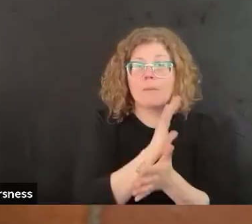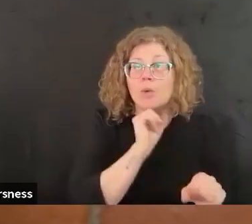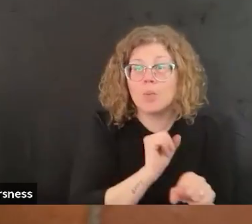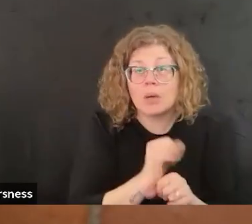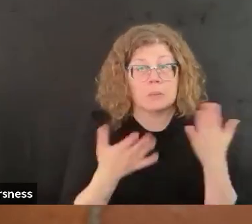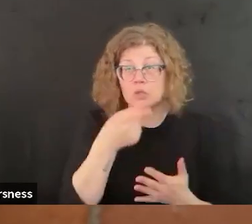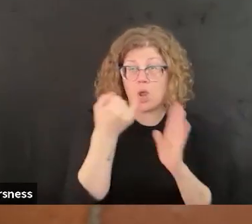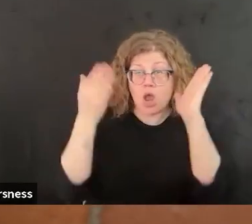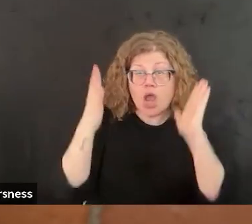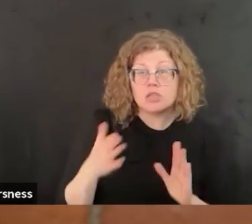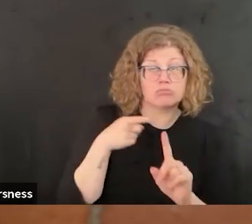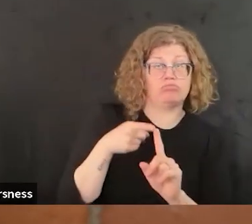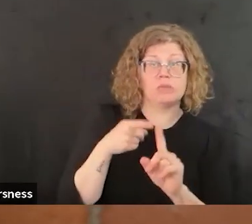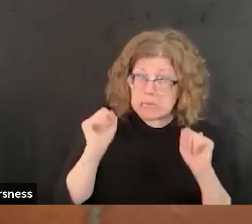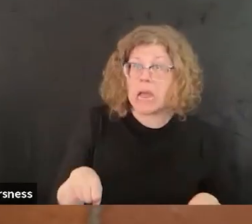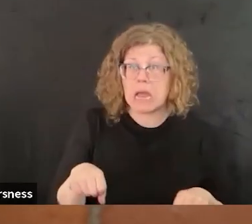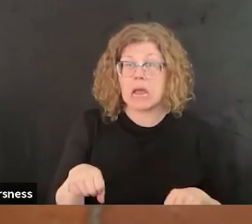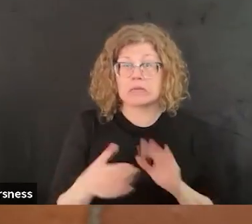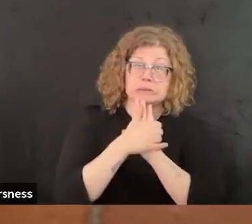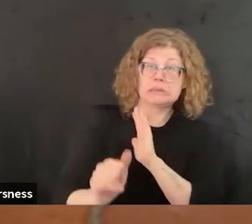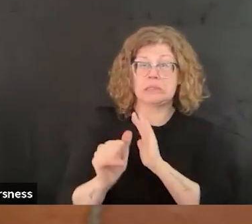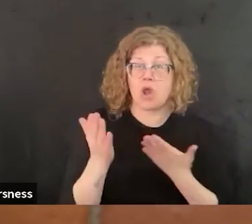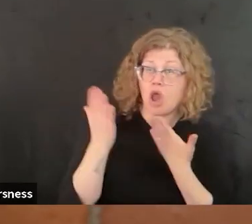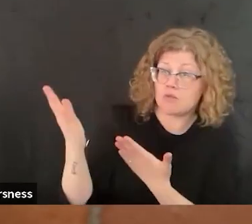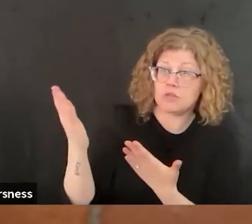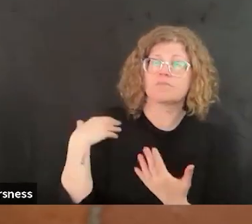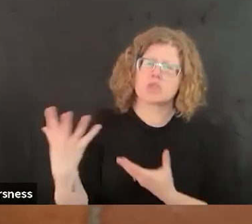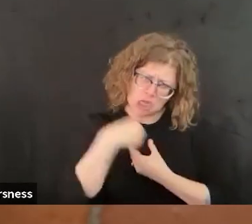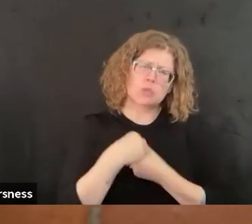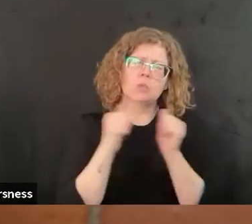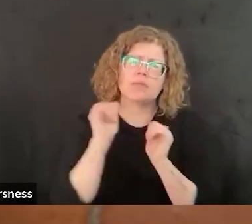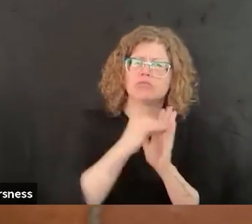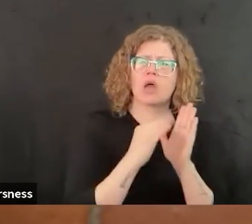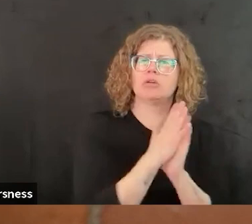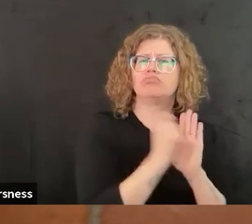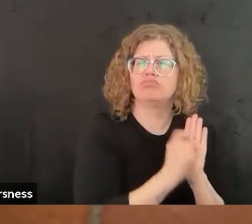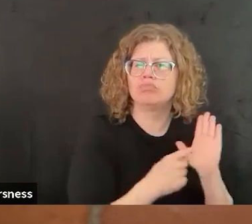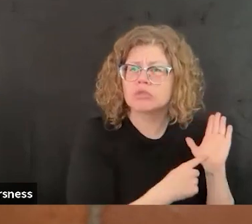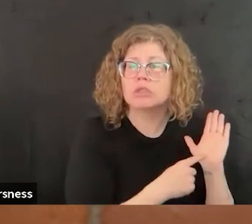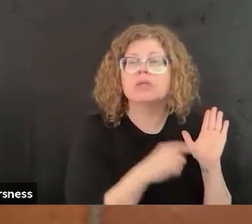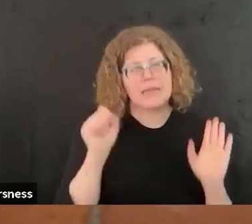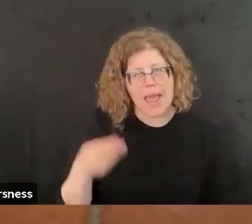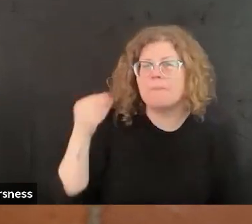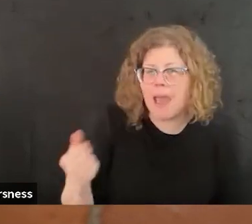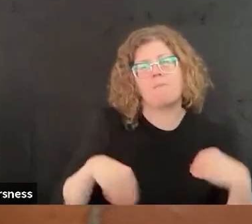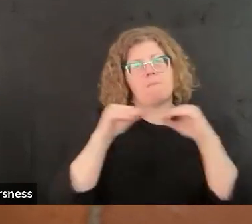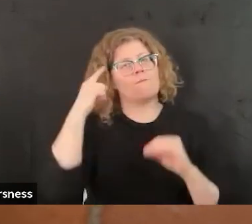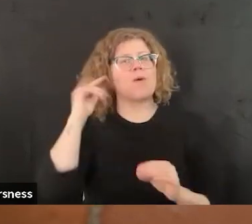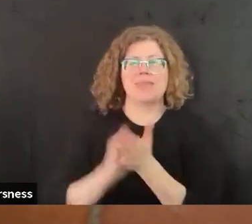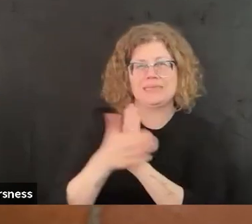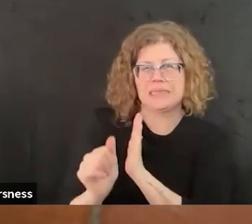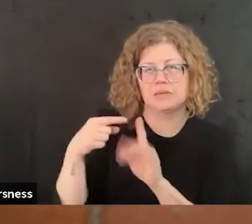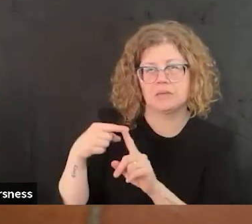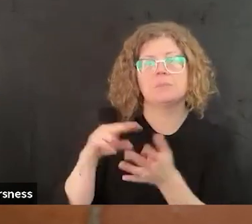documentation. If you, as an artist, are including documentation as a part of what you deliver, that is a line item that you can be paid for. So